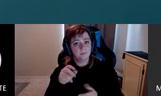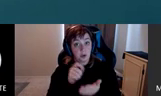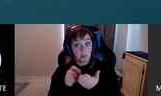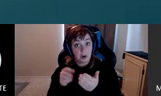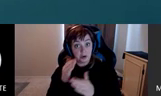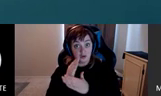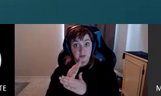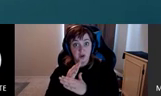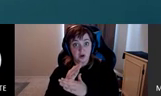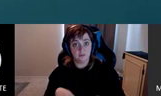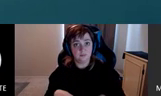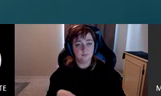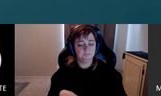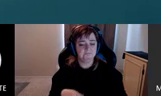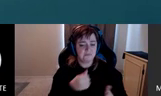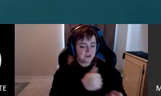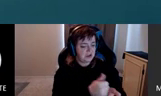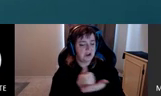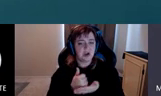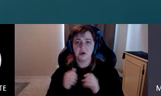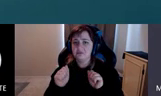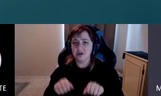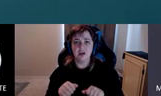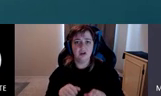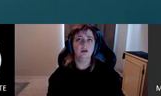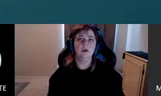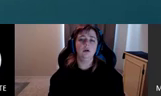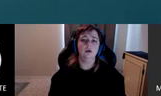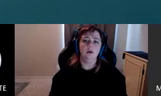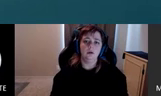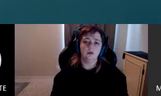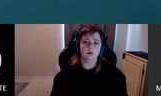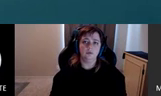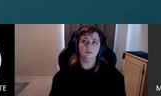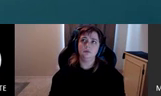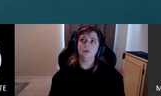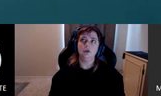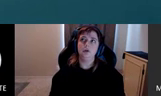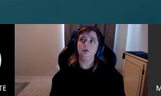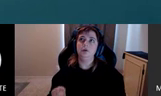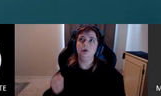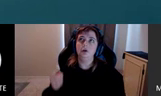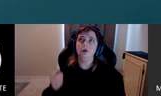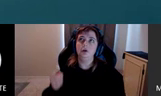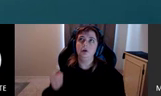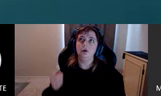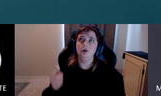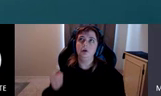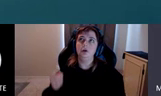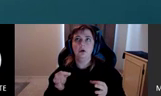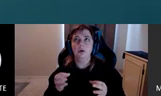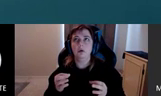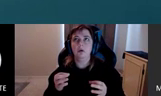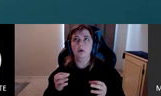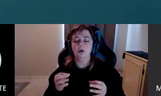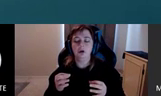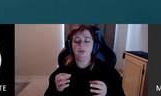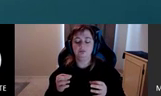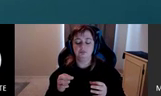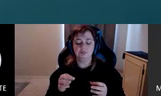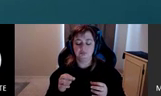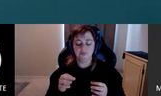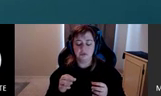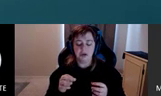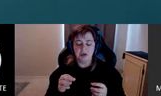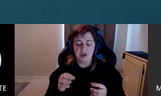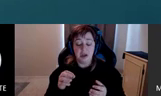And you could easily pop from one to the other. So if you decide, oh, wait, let me add this to that, you just click. You don't have to